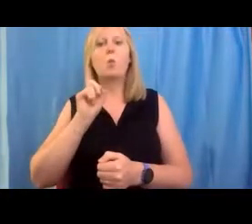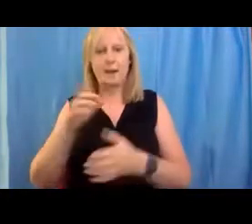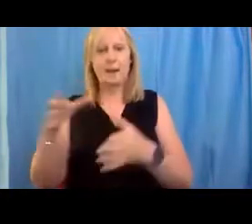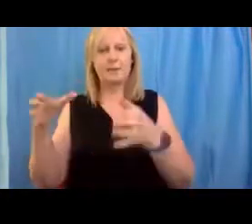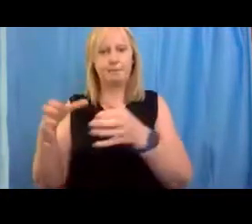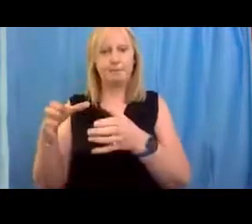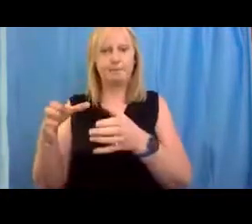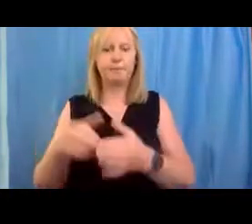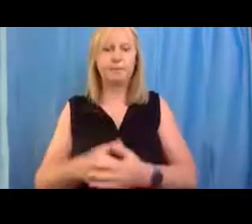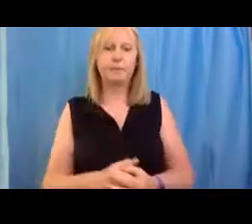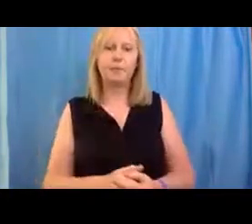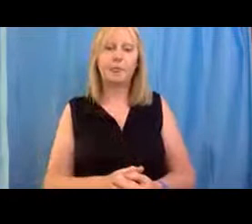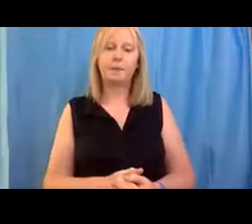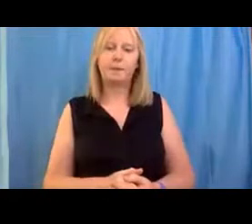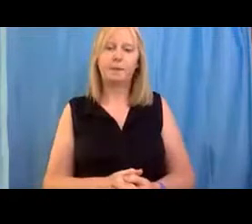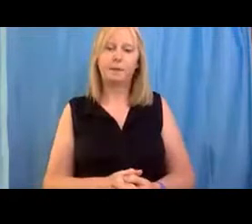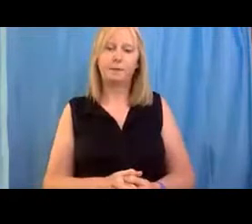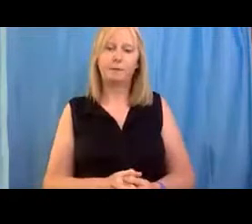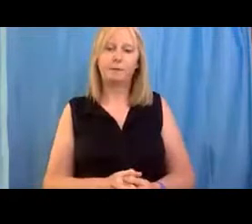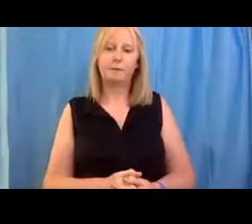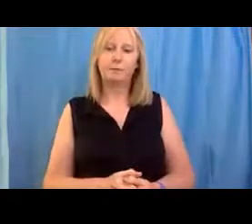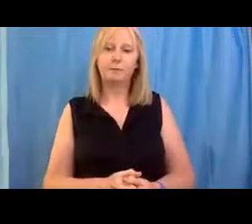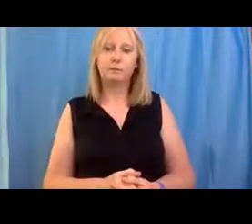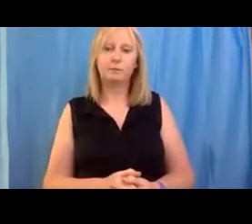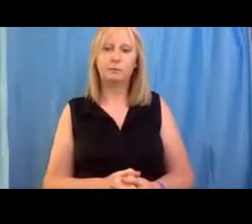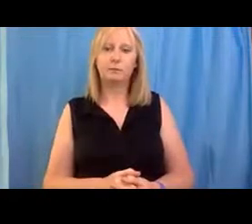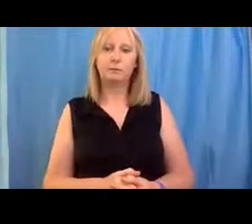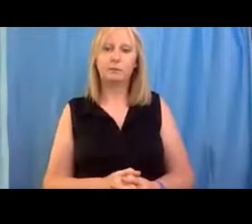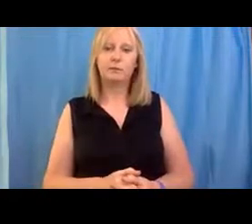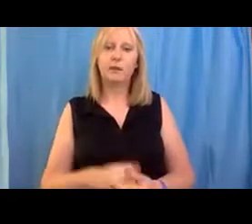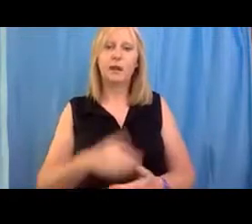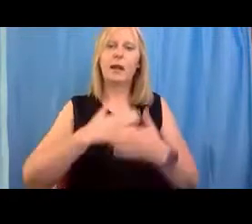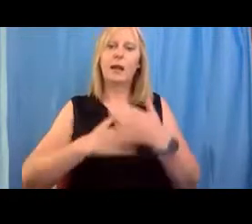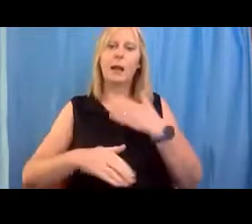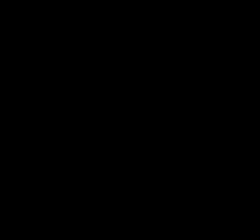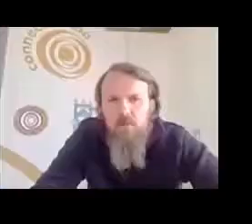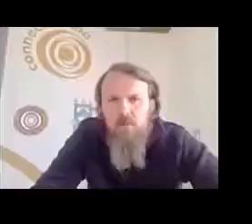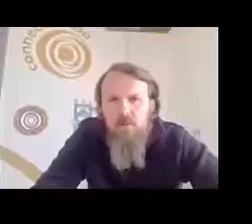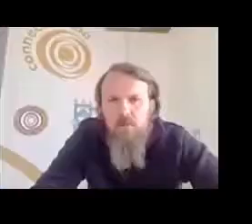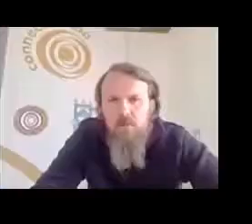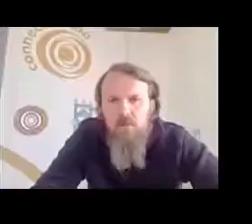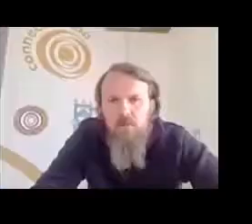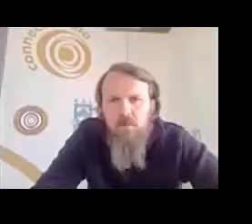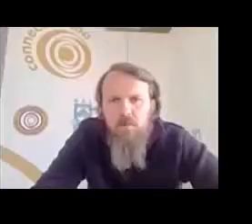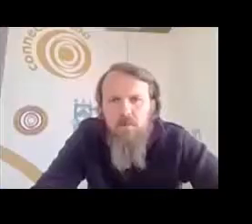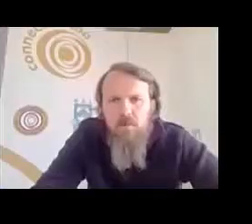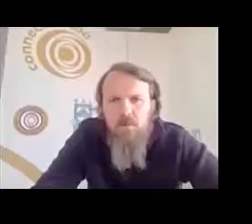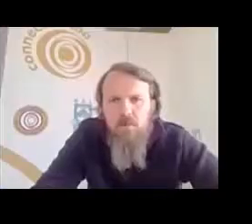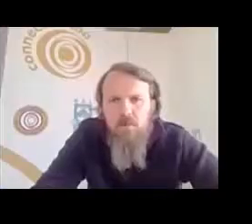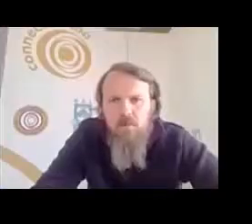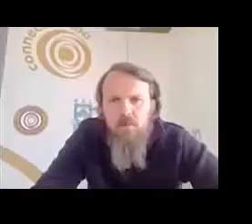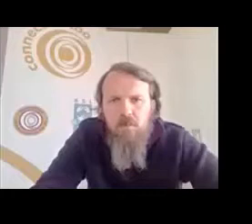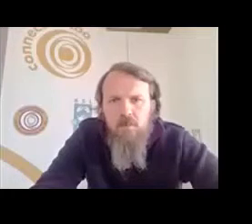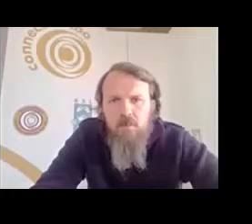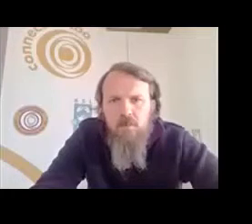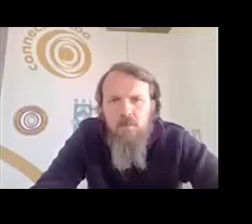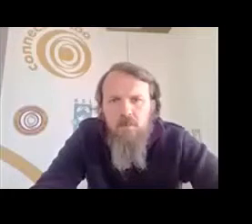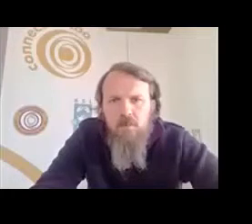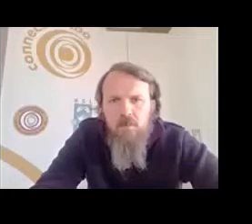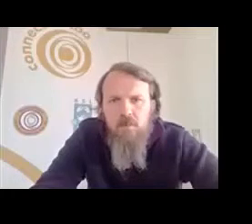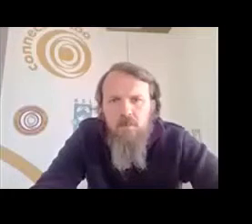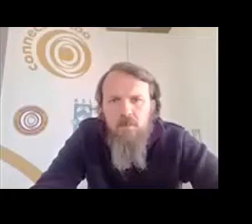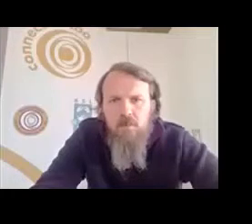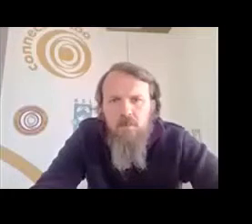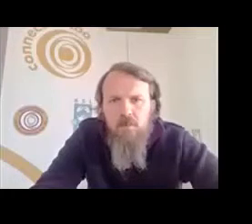please? The Ethical Standards Commissioner, I bring this in because all the public appointments that we do